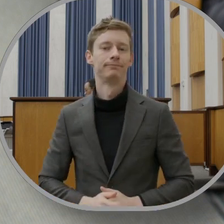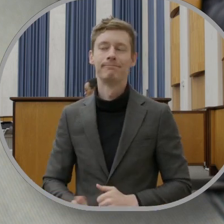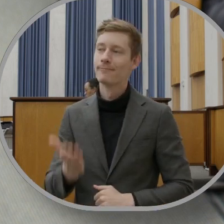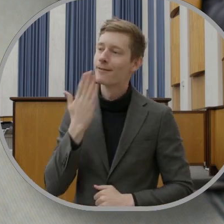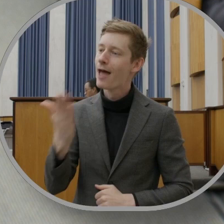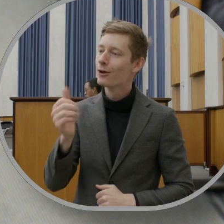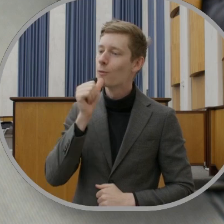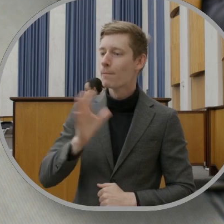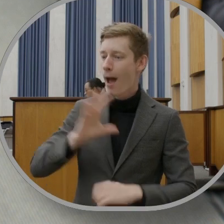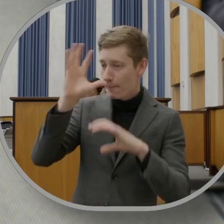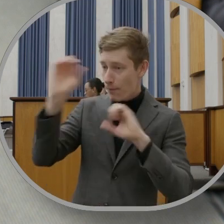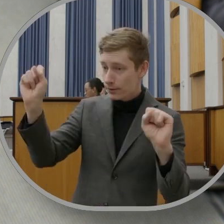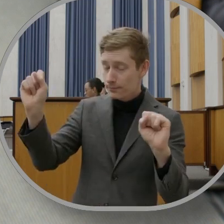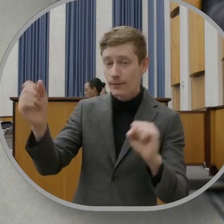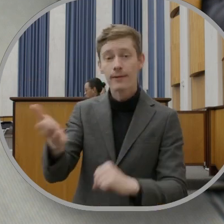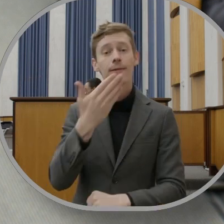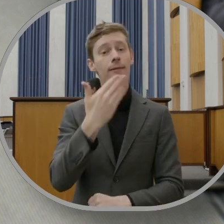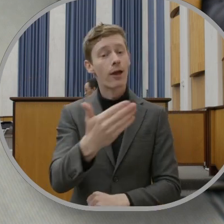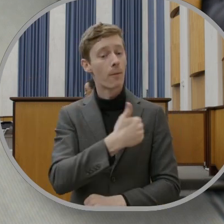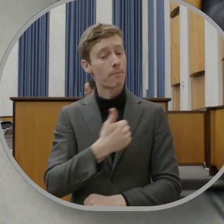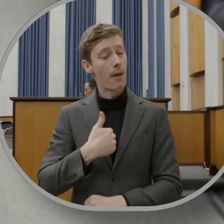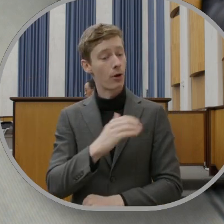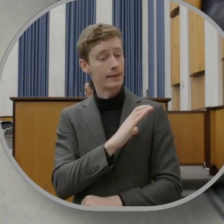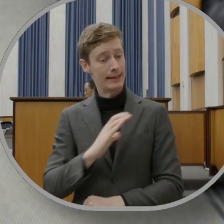Thank you, Madam President. Thank you, members of the